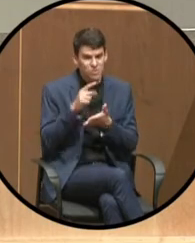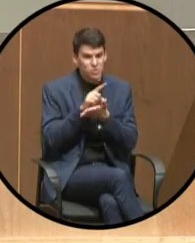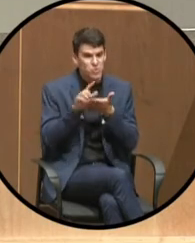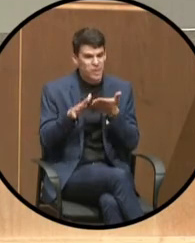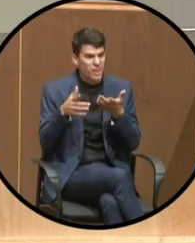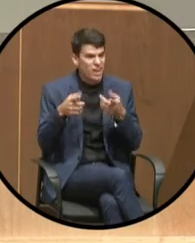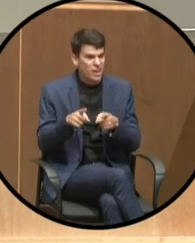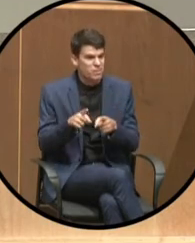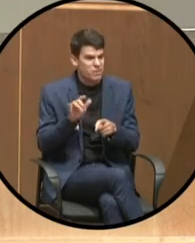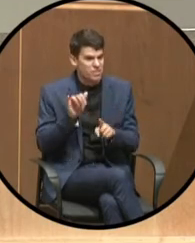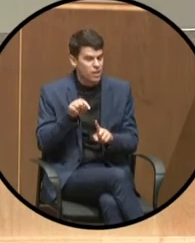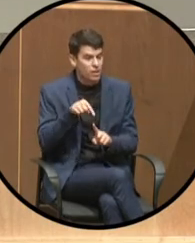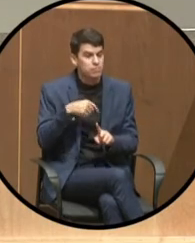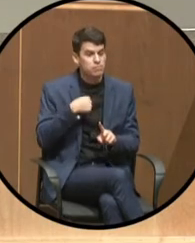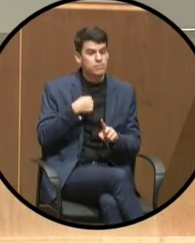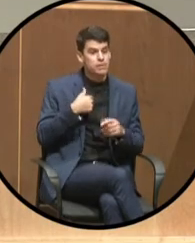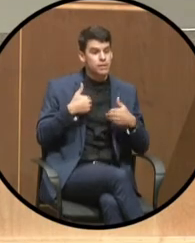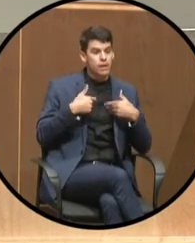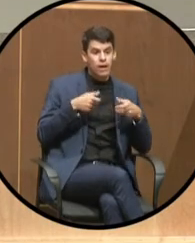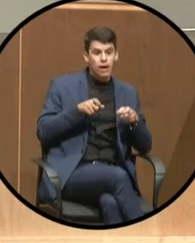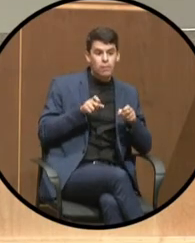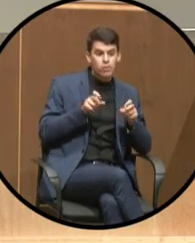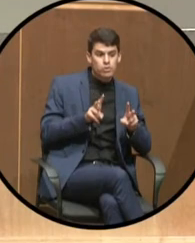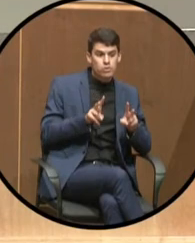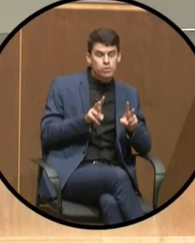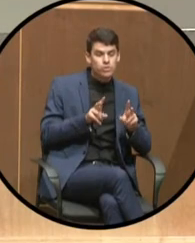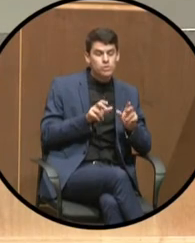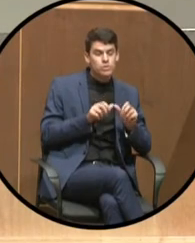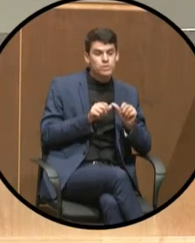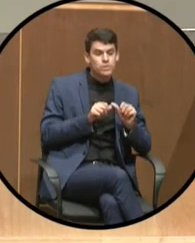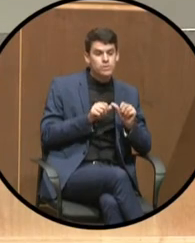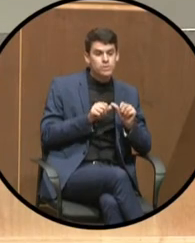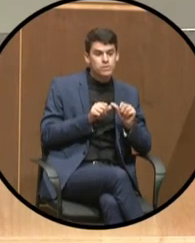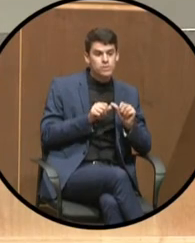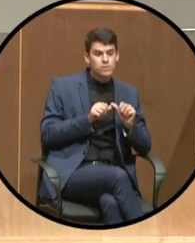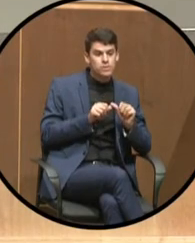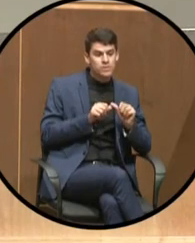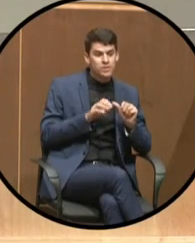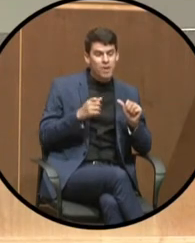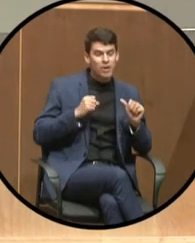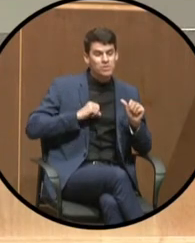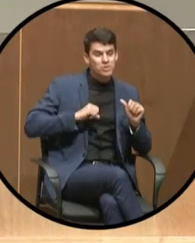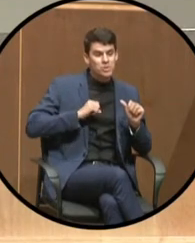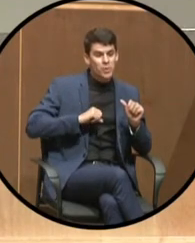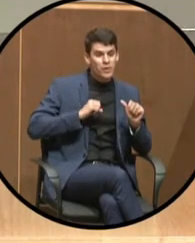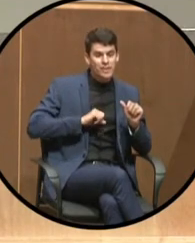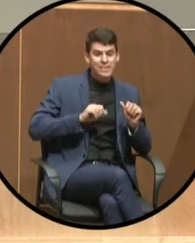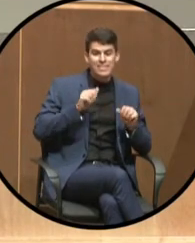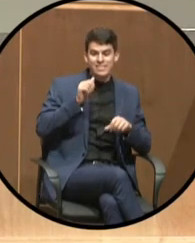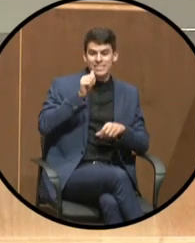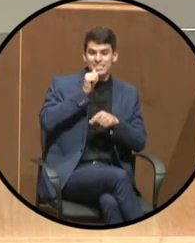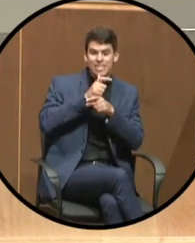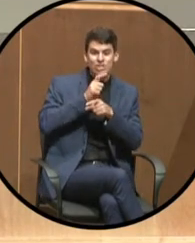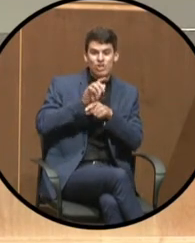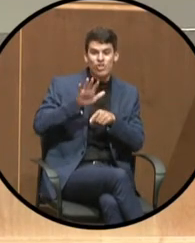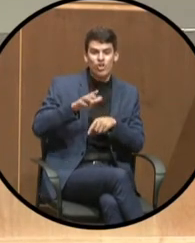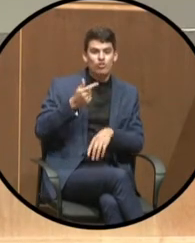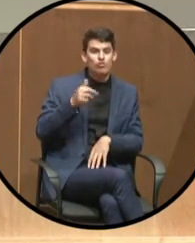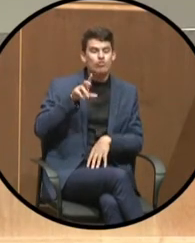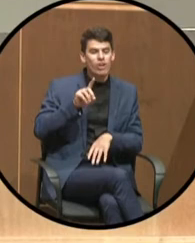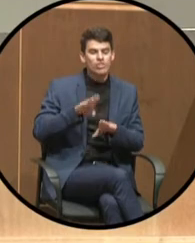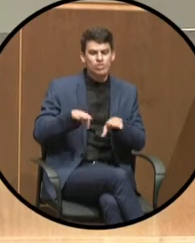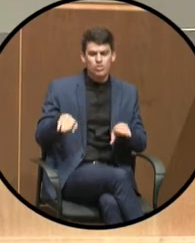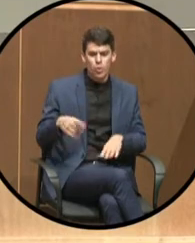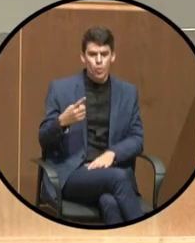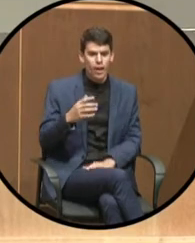weekend. I had an opportunity to keep my sorority sister's grandchildren. One of them is 2 and the other